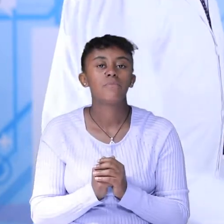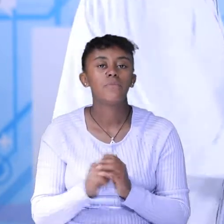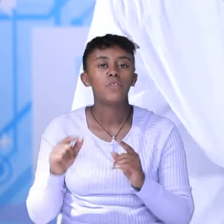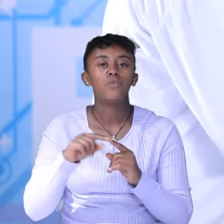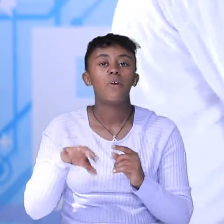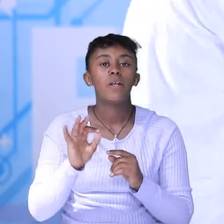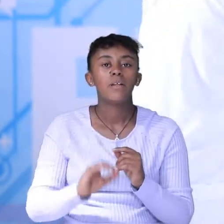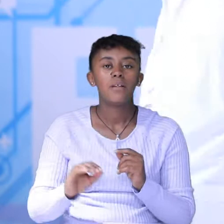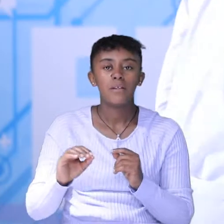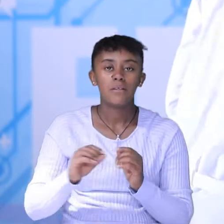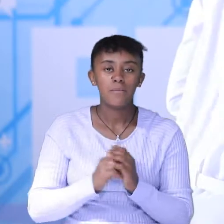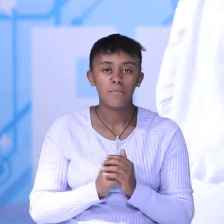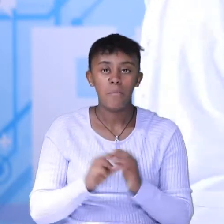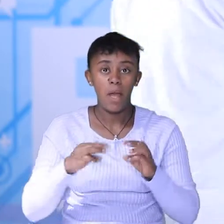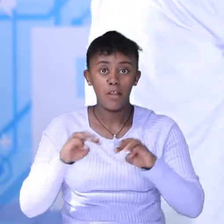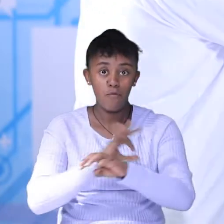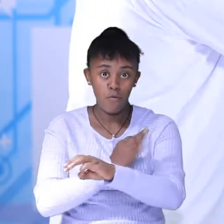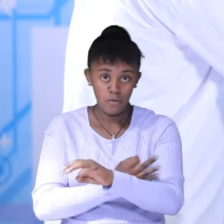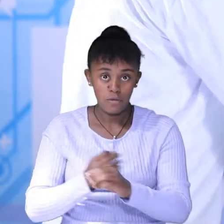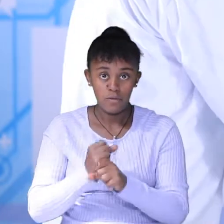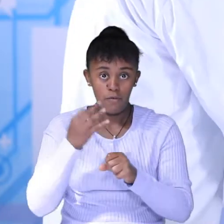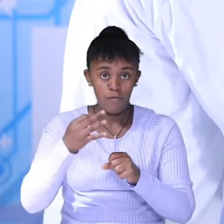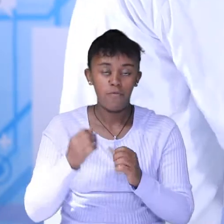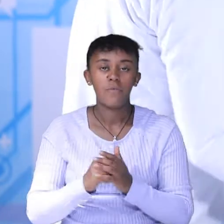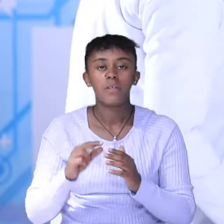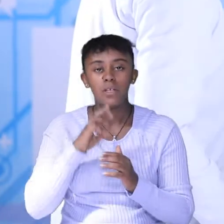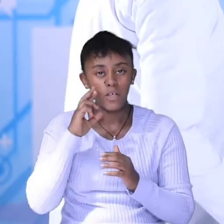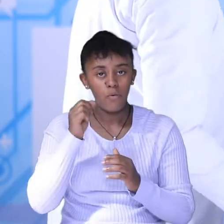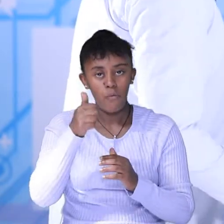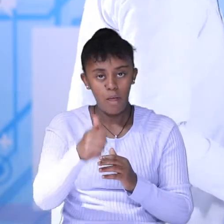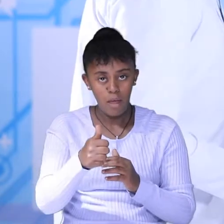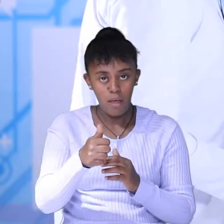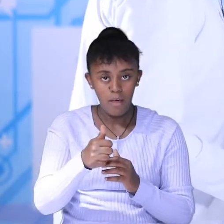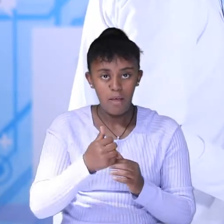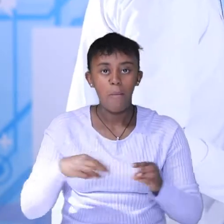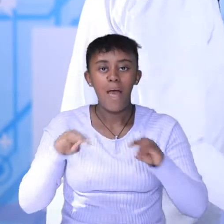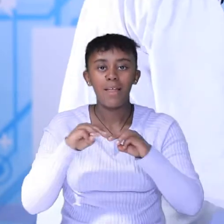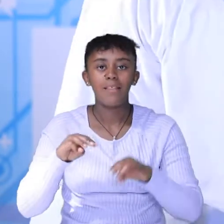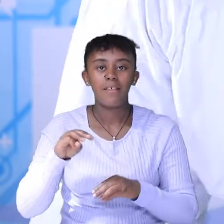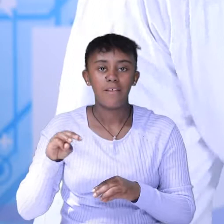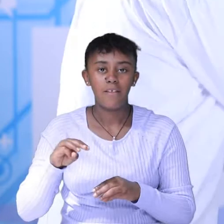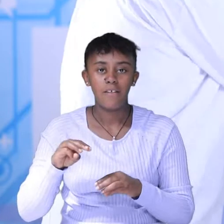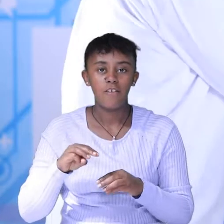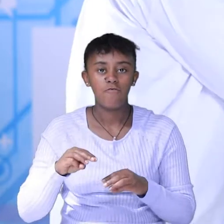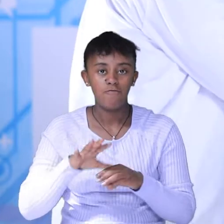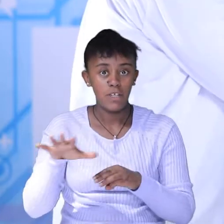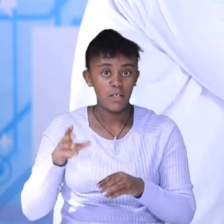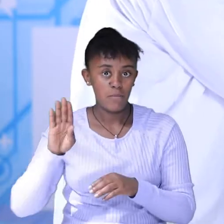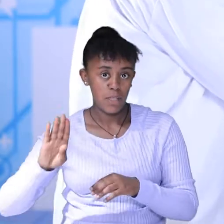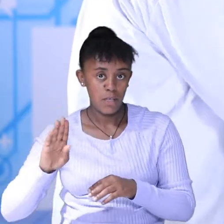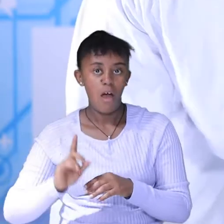force exerted on these wires. For example, in the case of A, there is a magnetic field which is acting